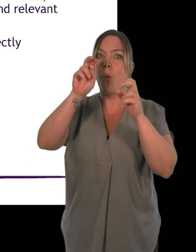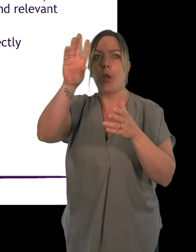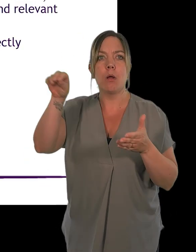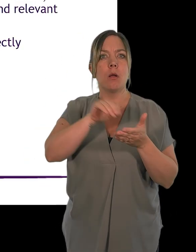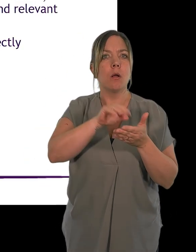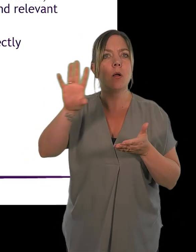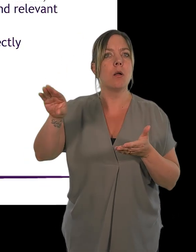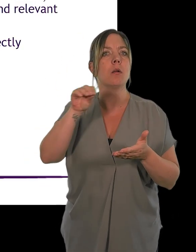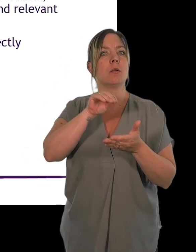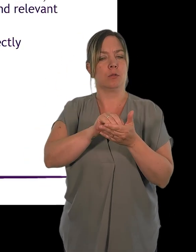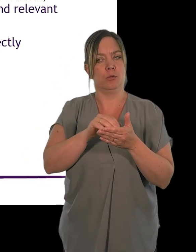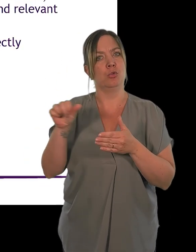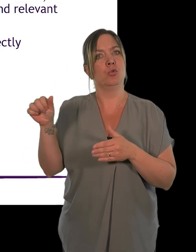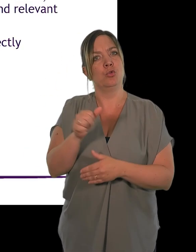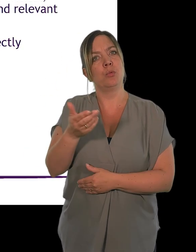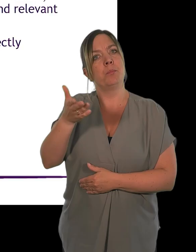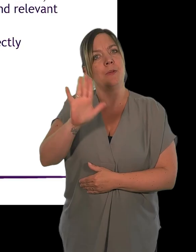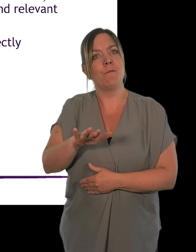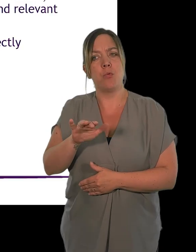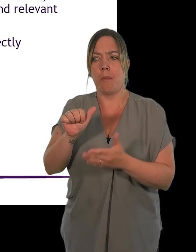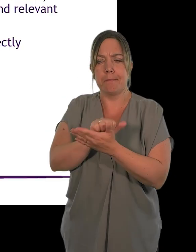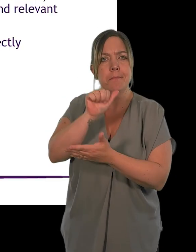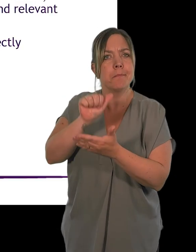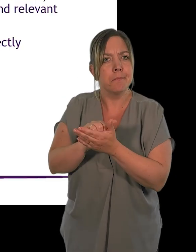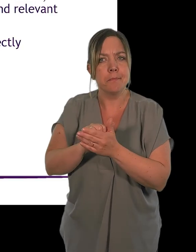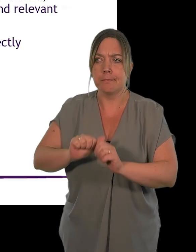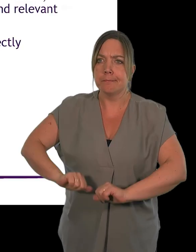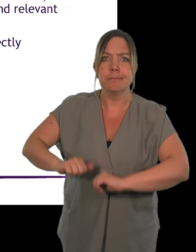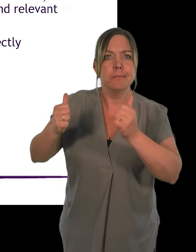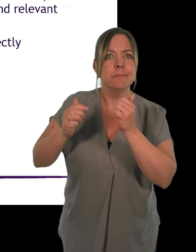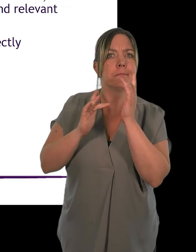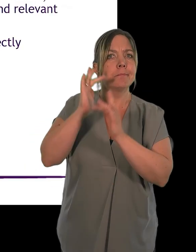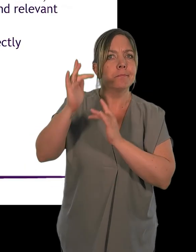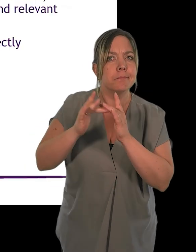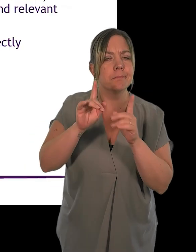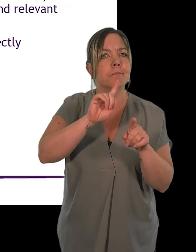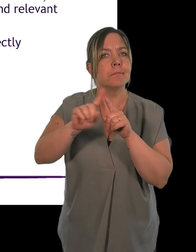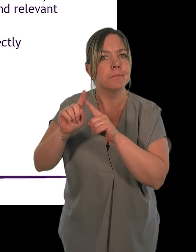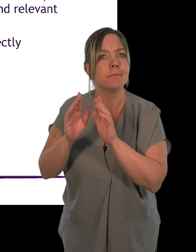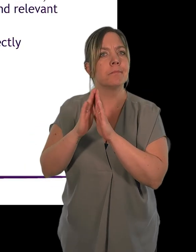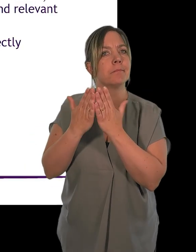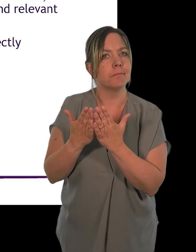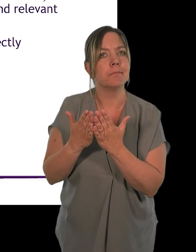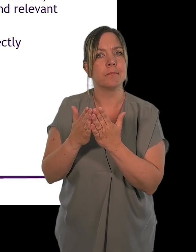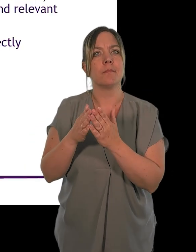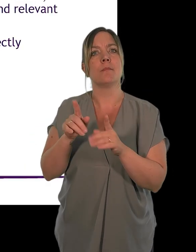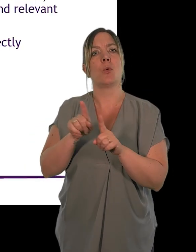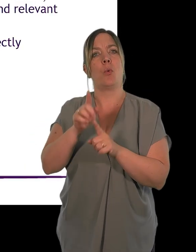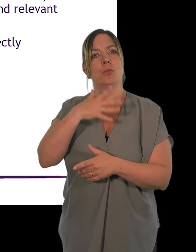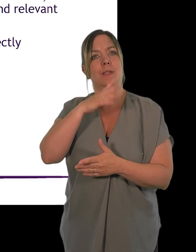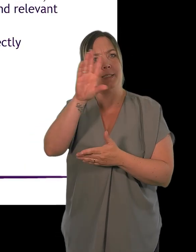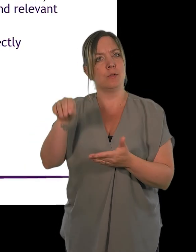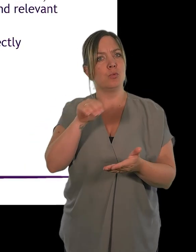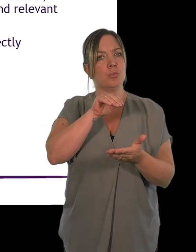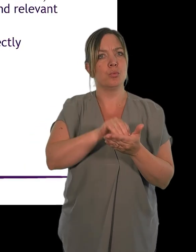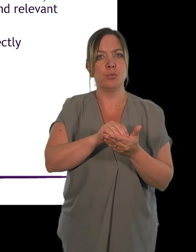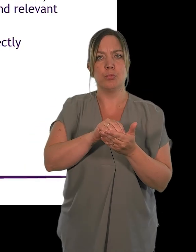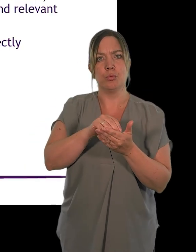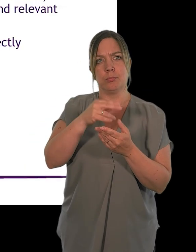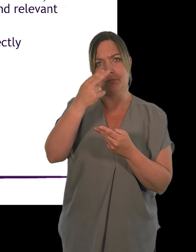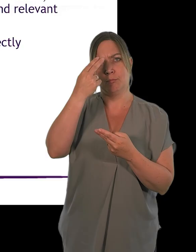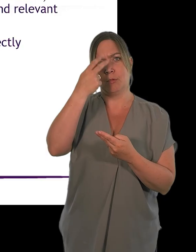credible sources and be correctly acknowledged and presented in the bibliography at the end of your work.